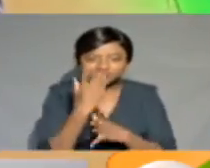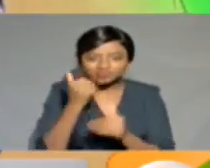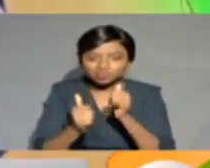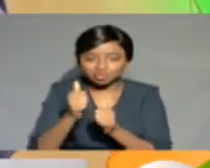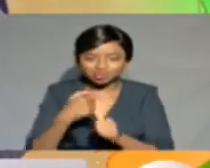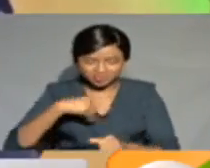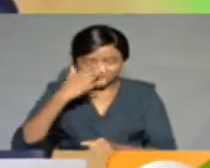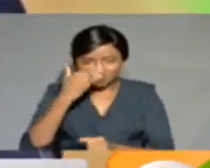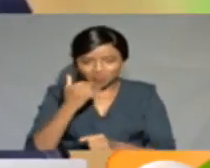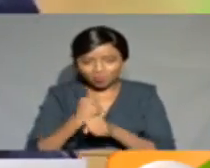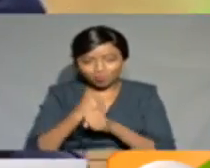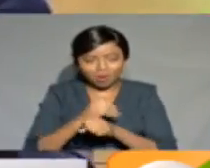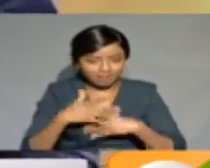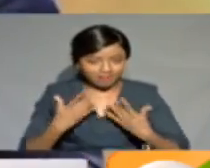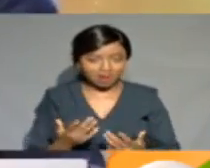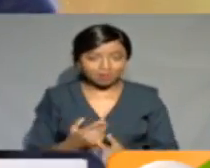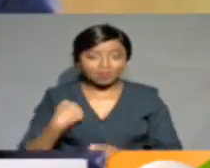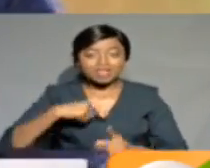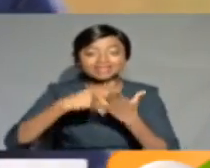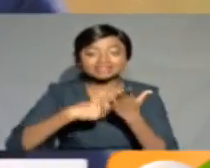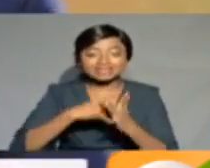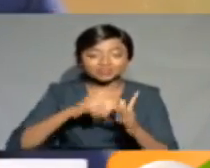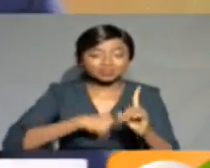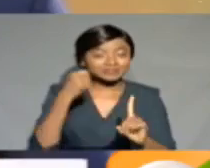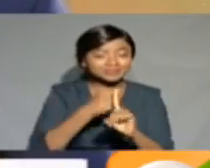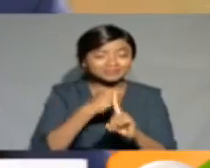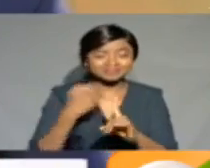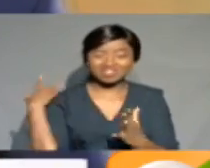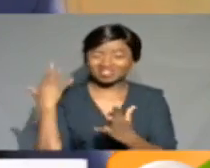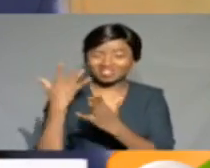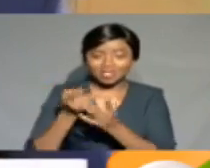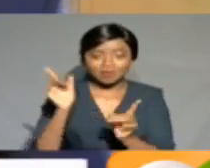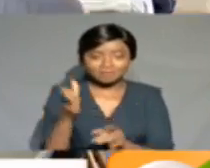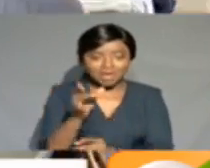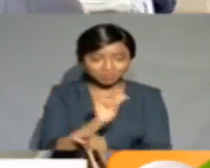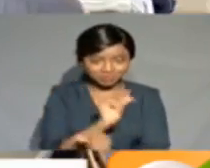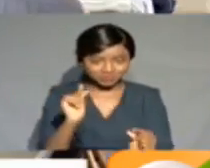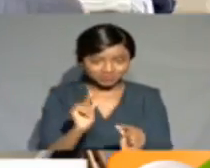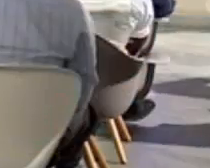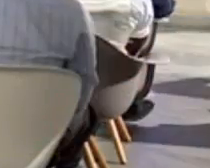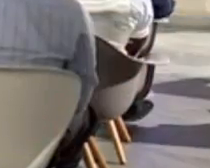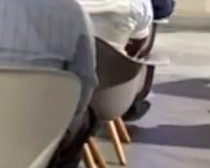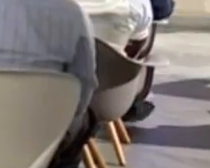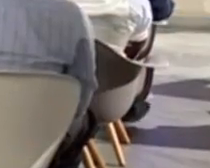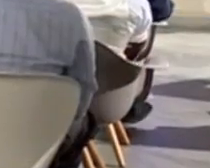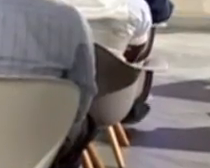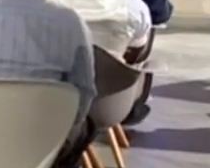isn't working. We're still talking about bullying several years later. We're back in just a bit.